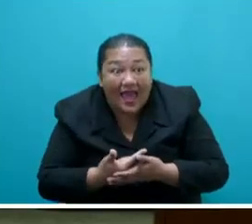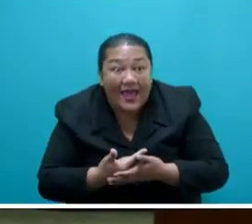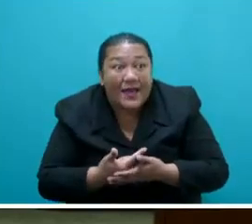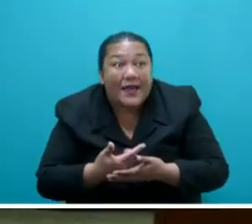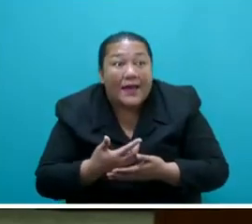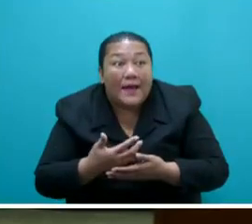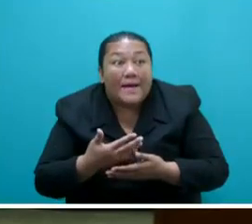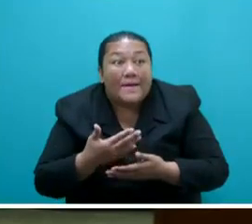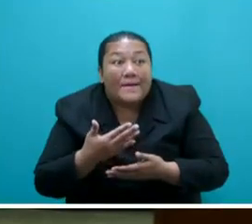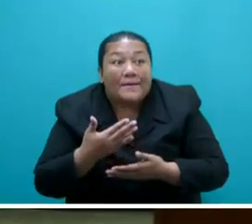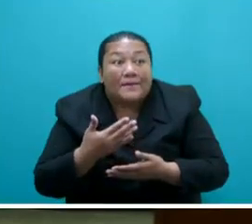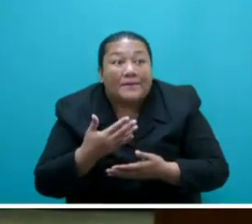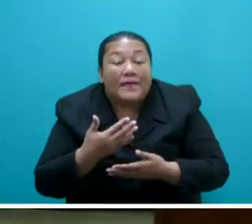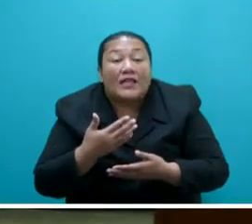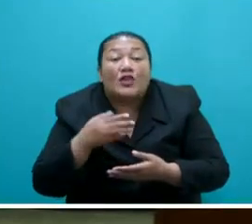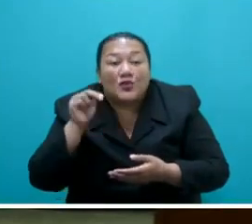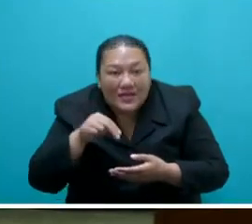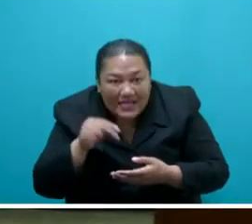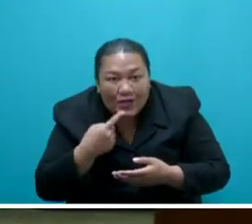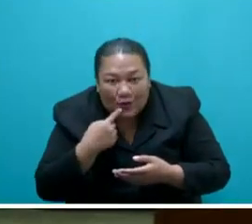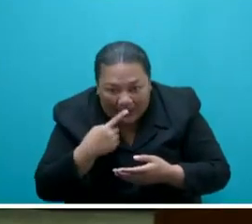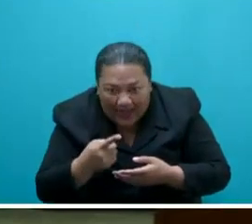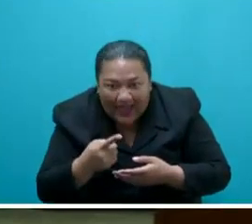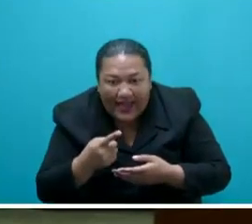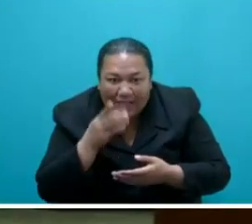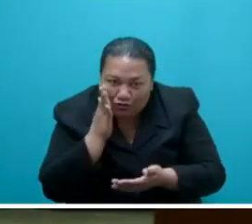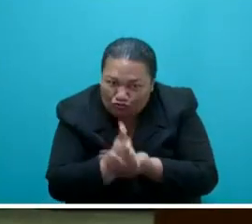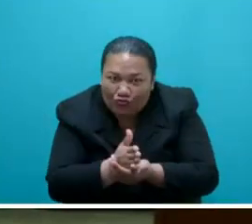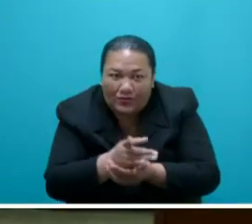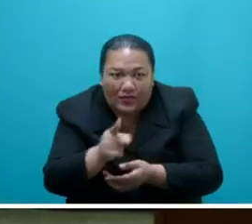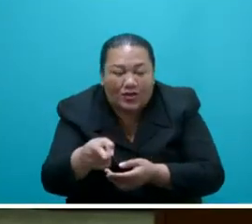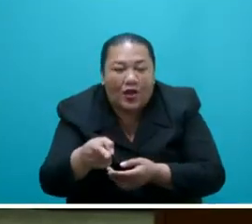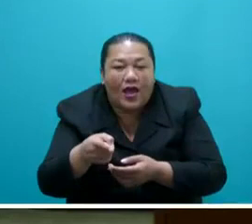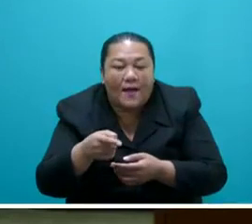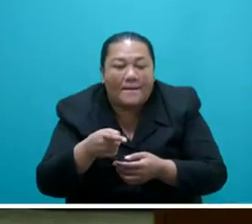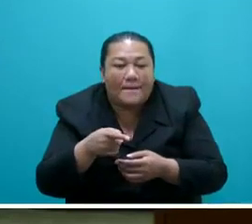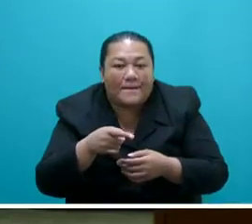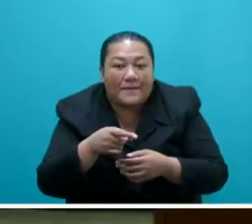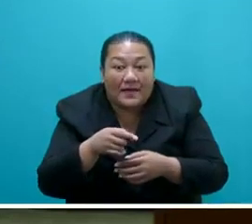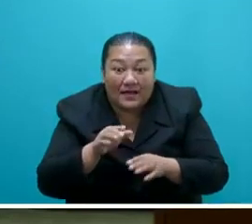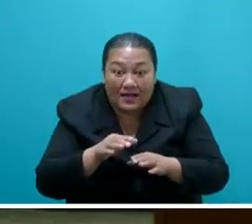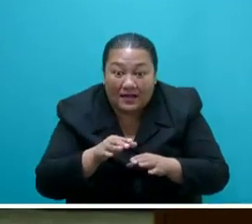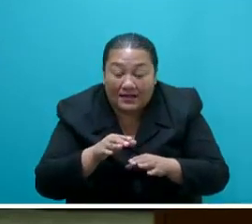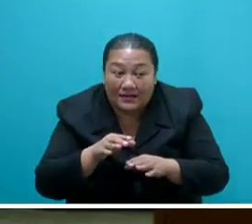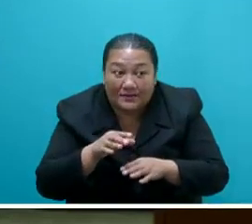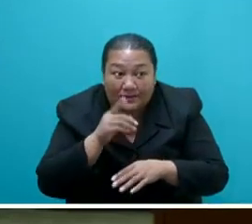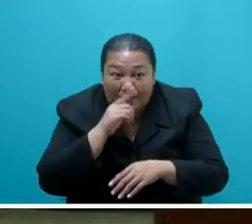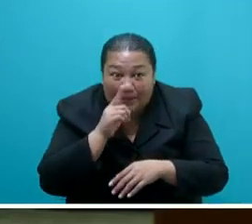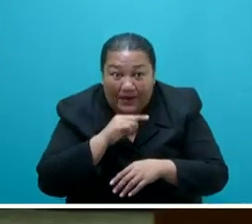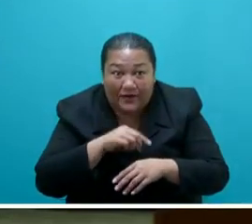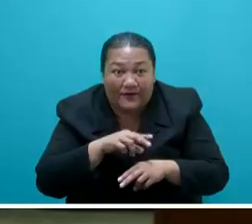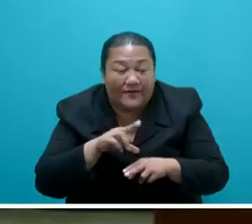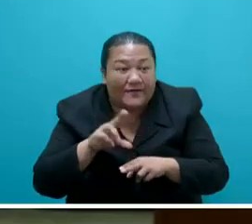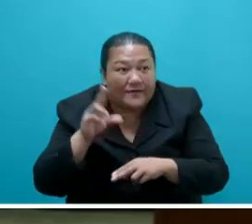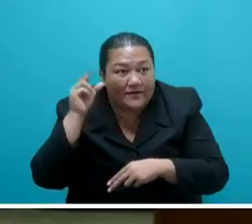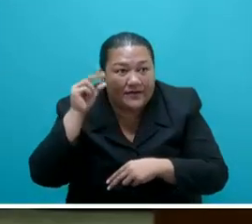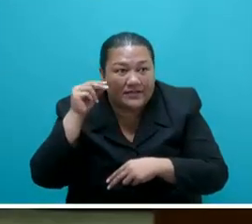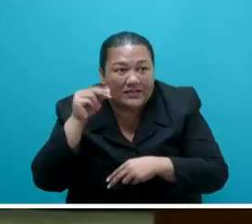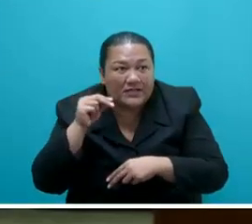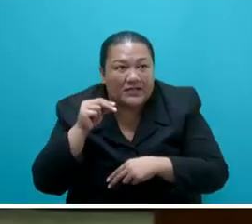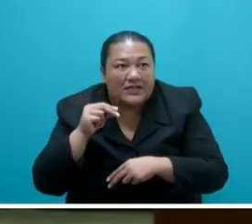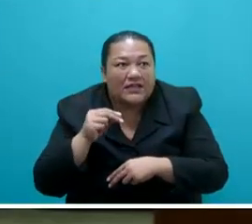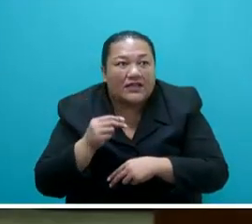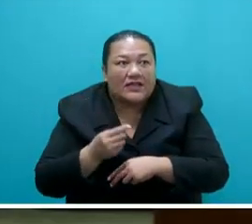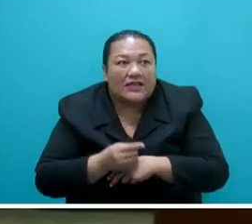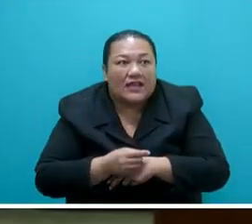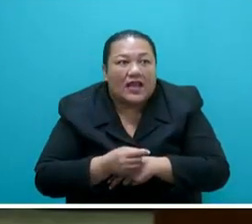Willing to tell them that they are under threat, when in reality, it is only them, your power, and your